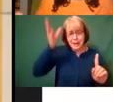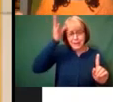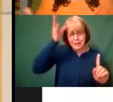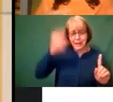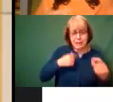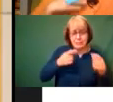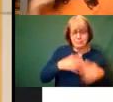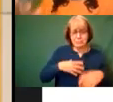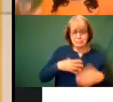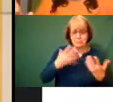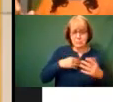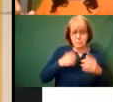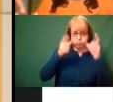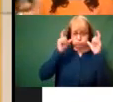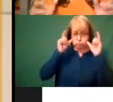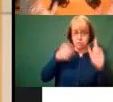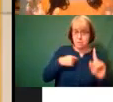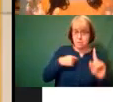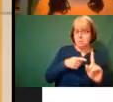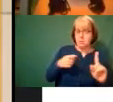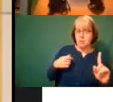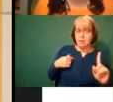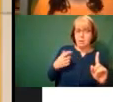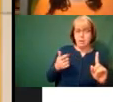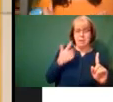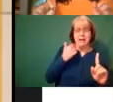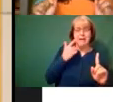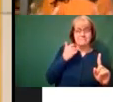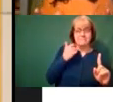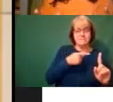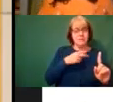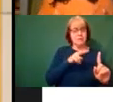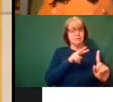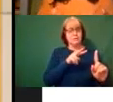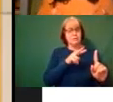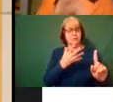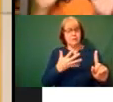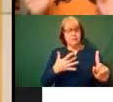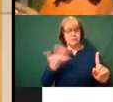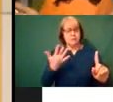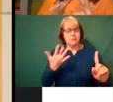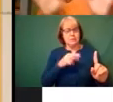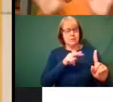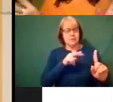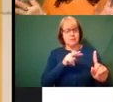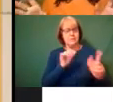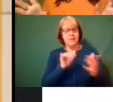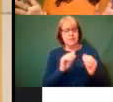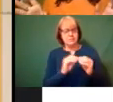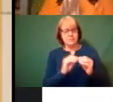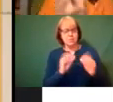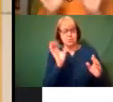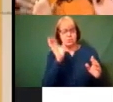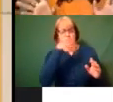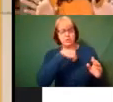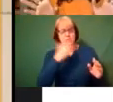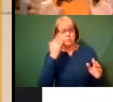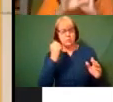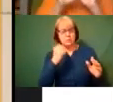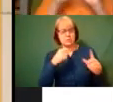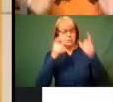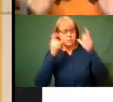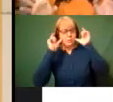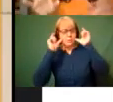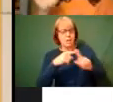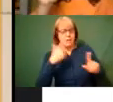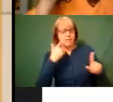heart attack. And the next second after that, the man giggles. And I think to myself, that is even weirder than anything right now, because my father is not a giggler.